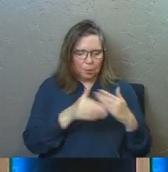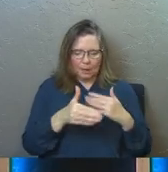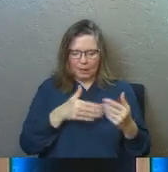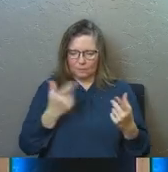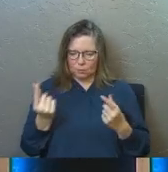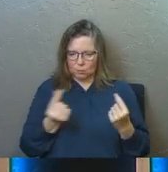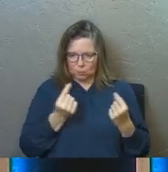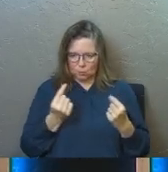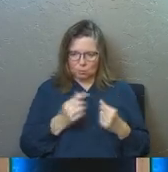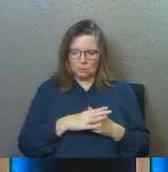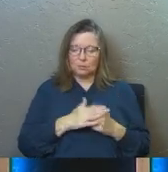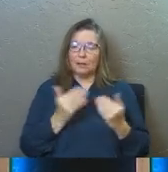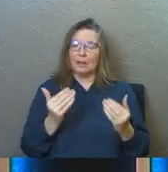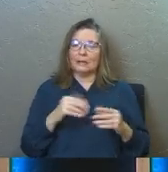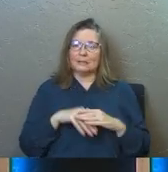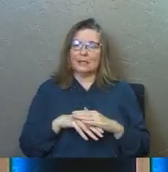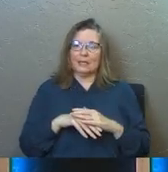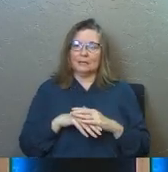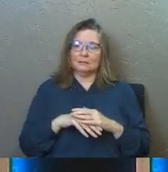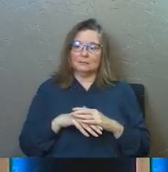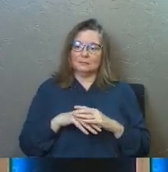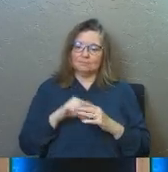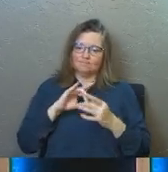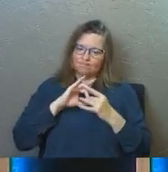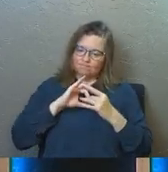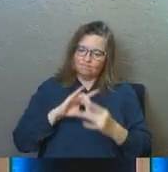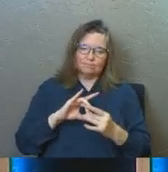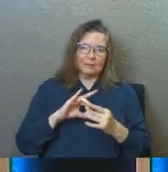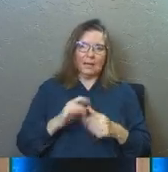whatever step he calls you to take. But let's get into the deep end, amen? Let's do life together.